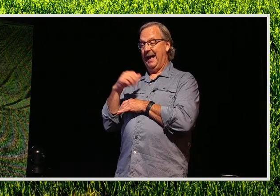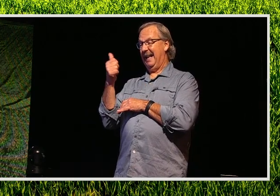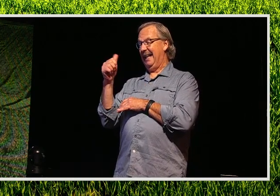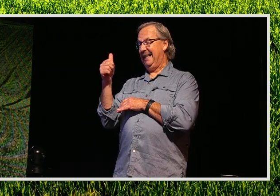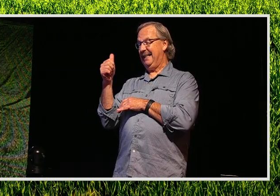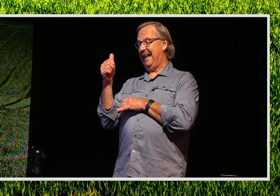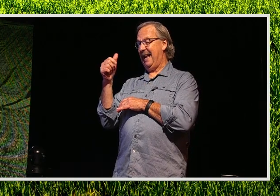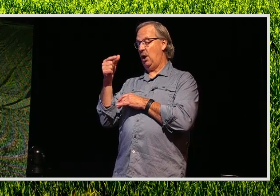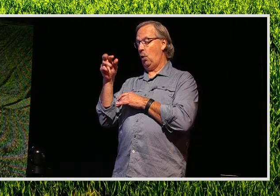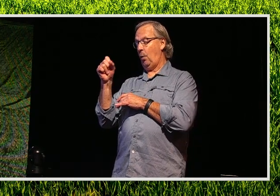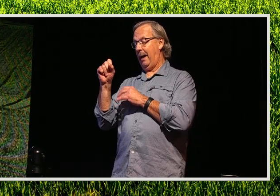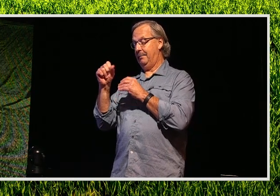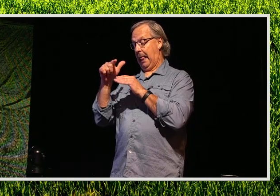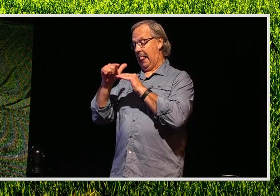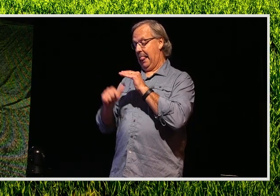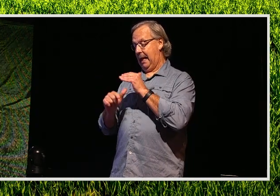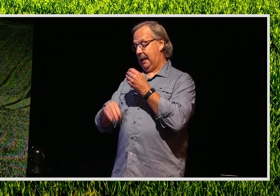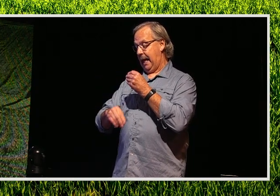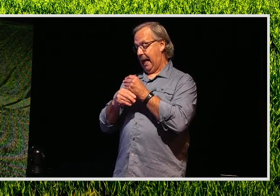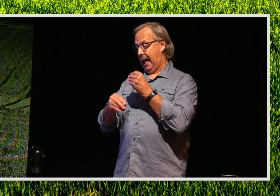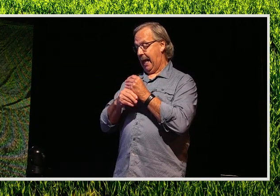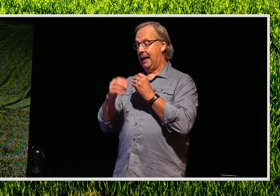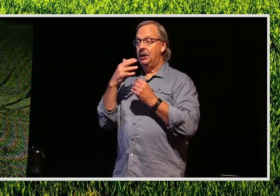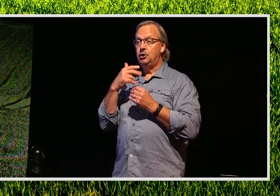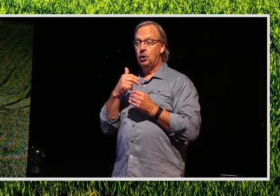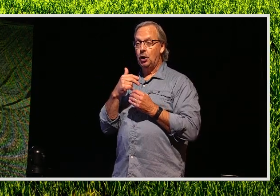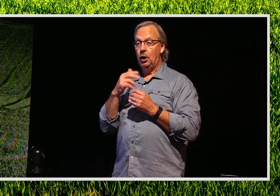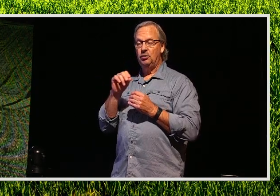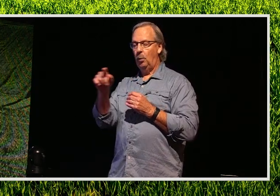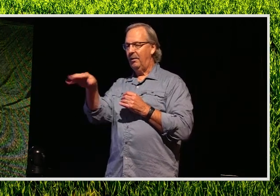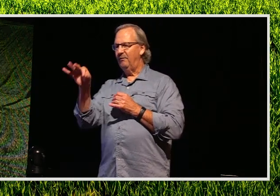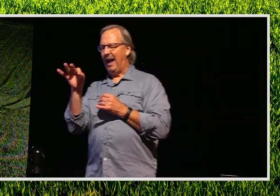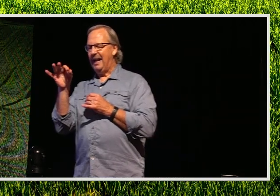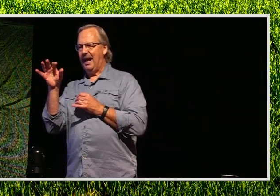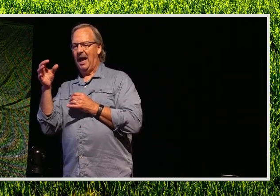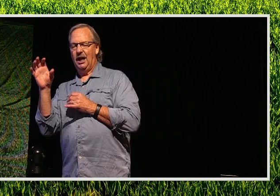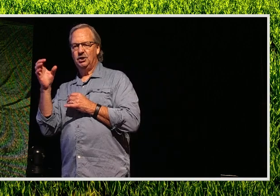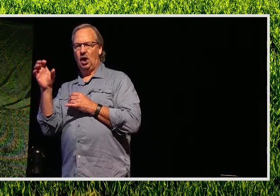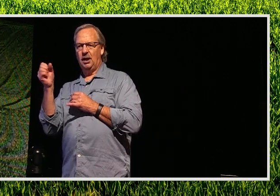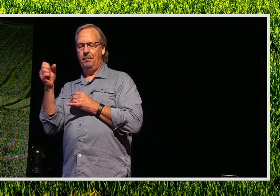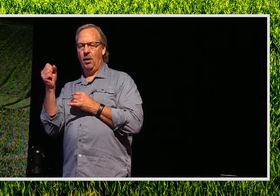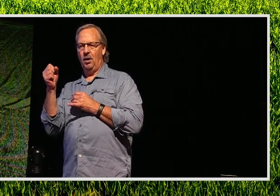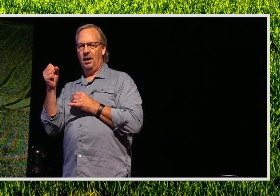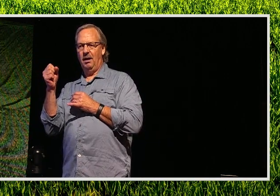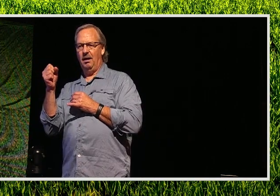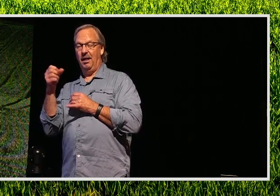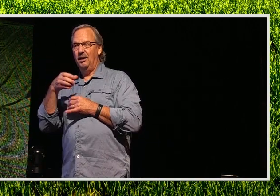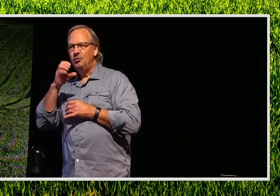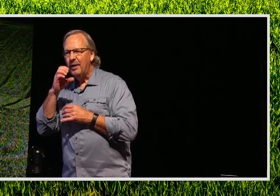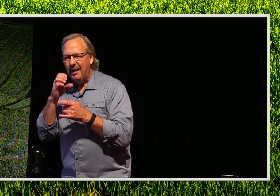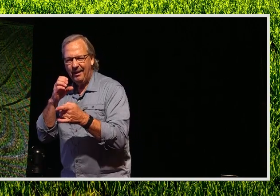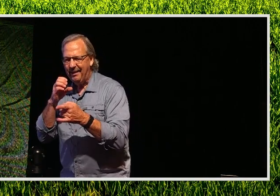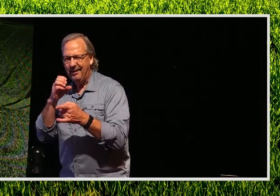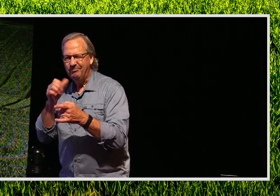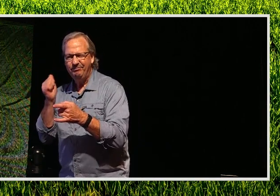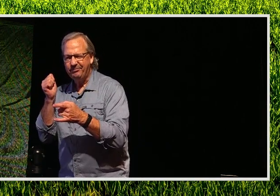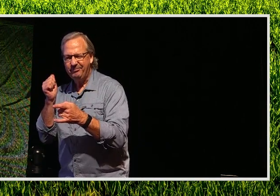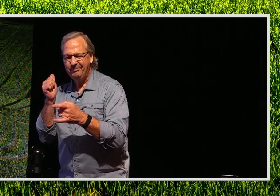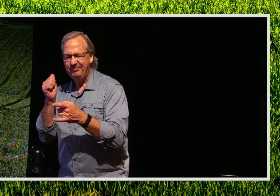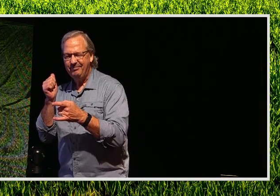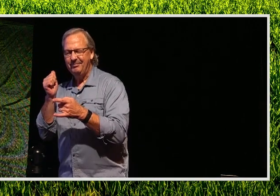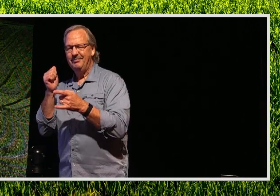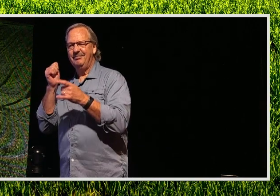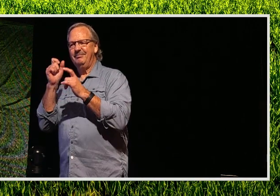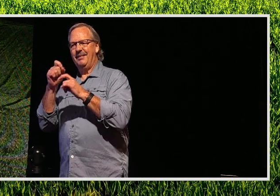or less of added sugar, but no one has been able to find a chocolate milk that kids will actually drink that has 10 grams or less of added sugar. And that's why